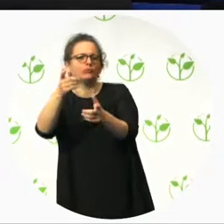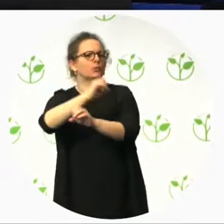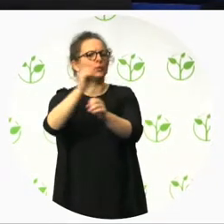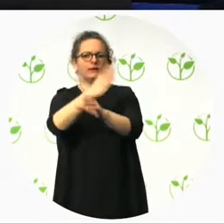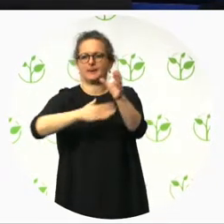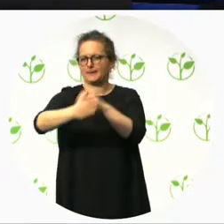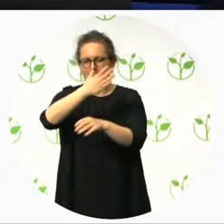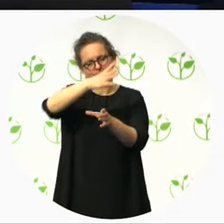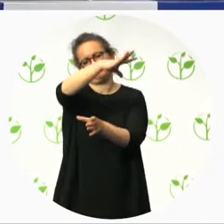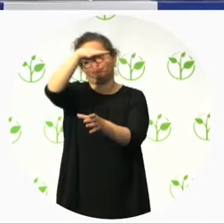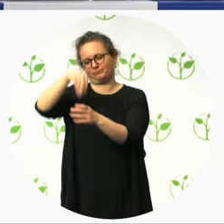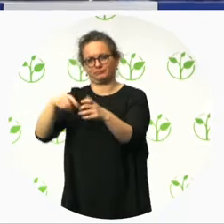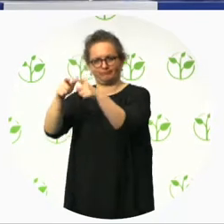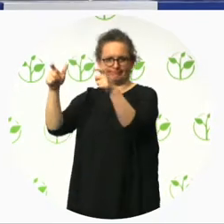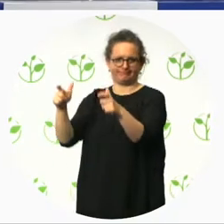Thank you.